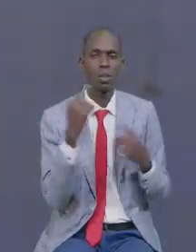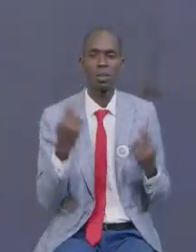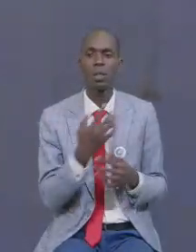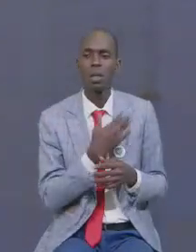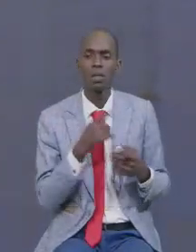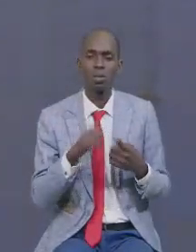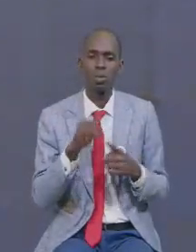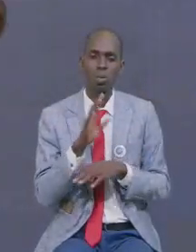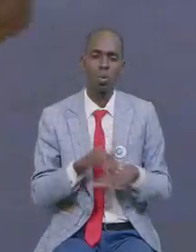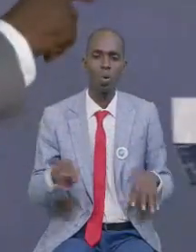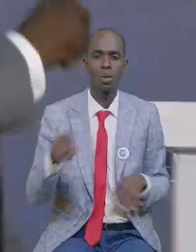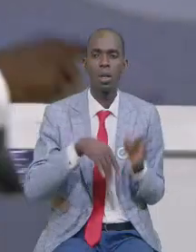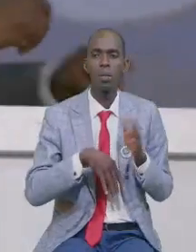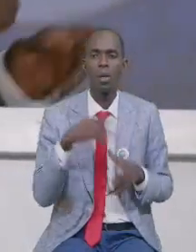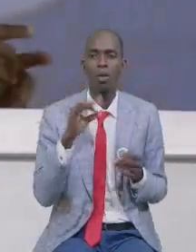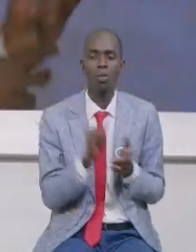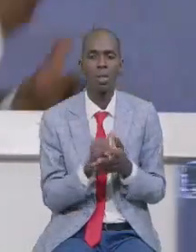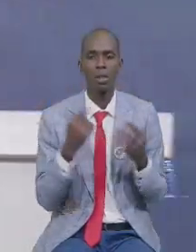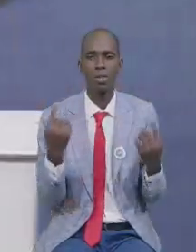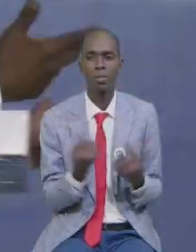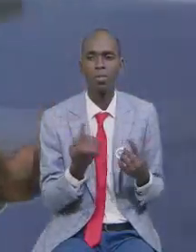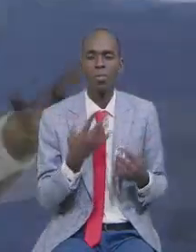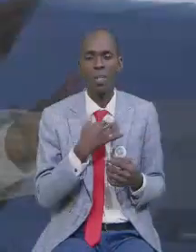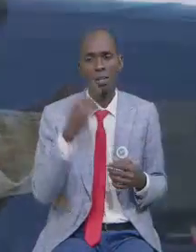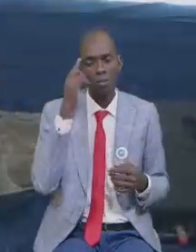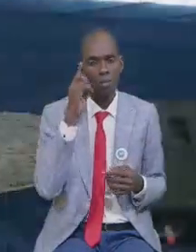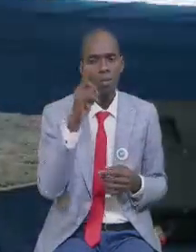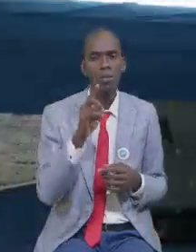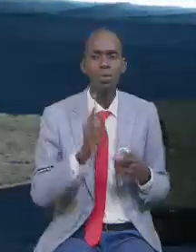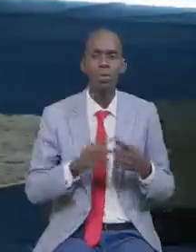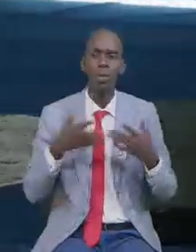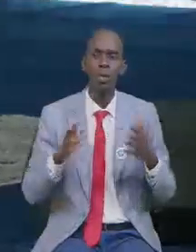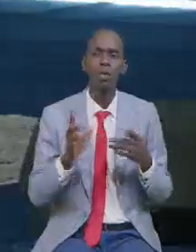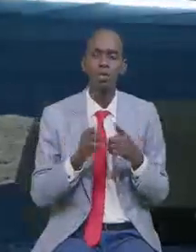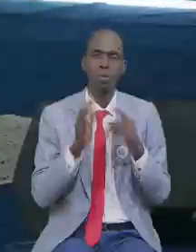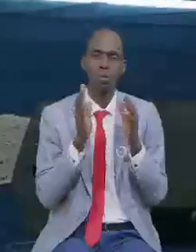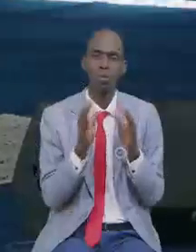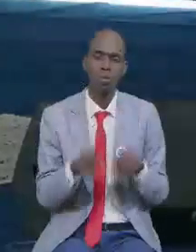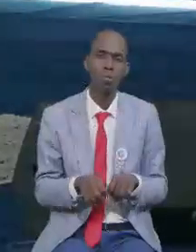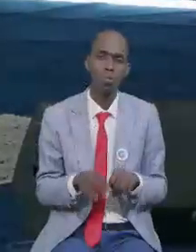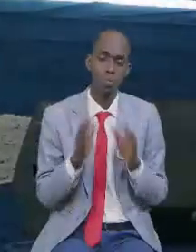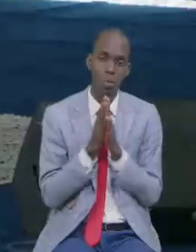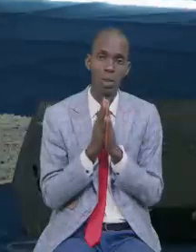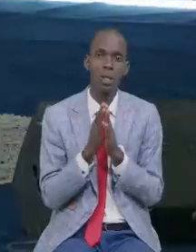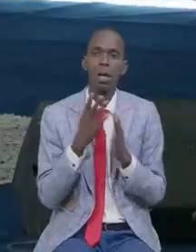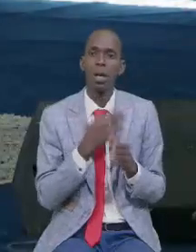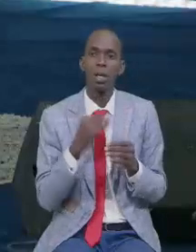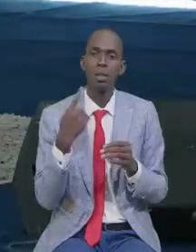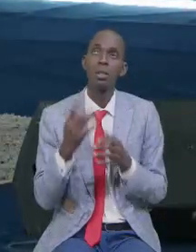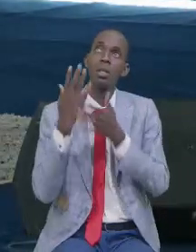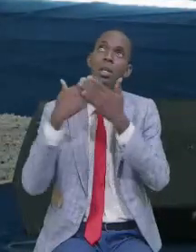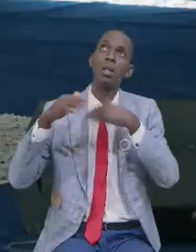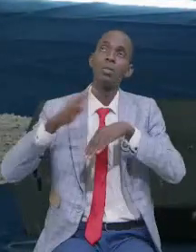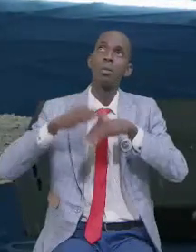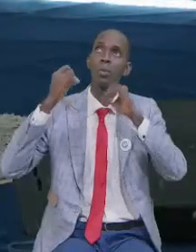them out of that sin, and for you to allow to pray that the power of heaven will break the yoke of